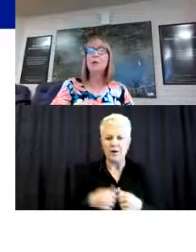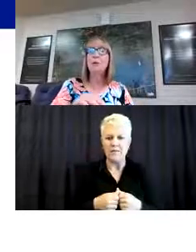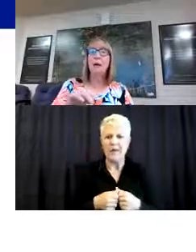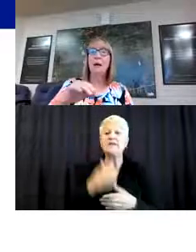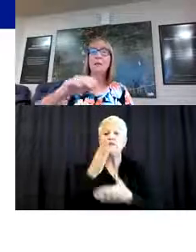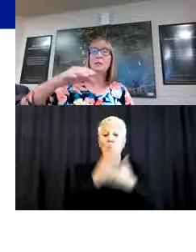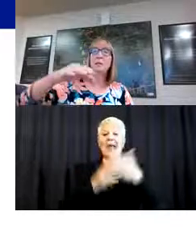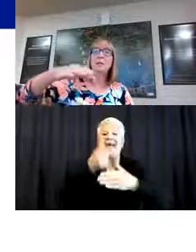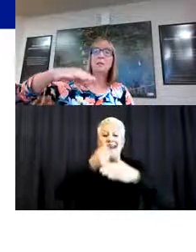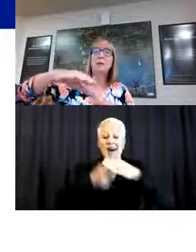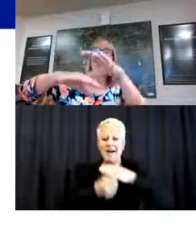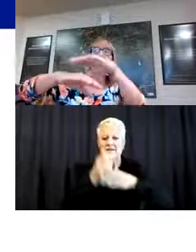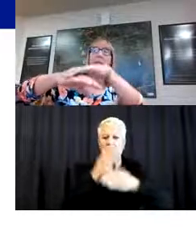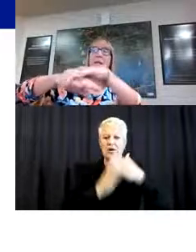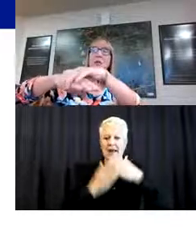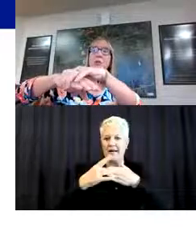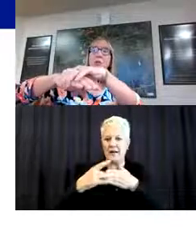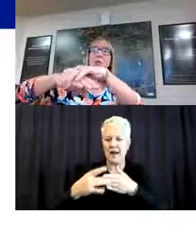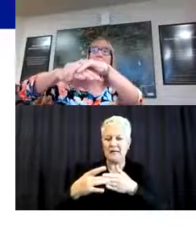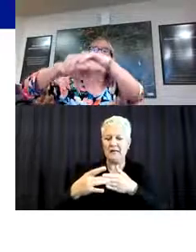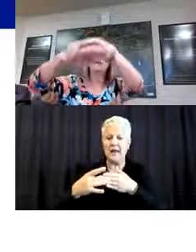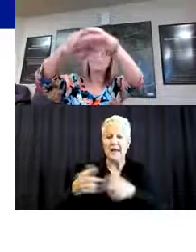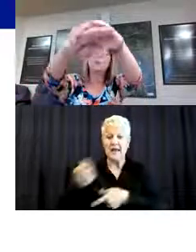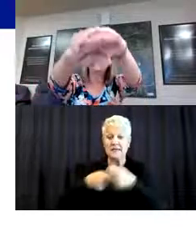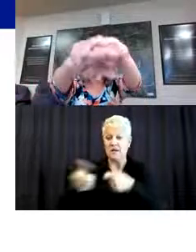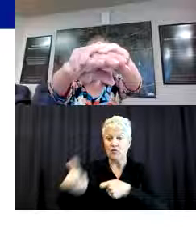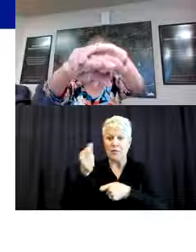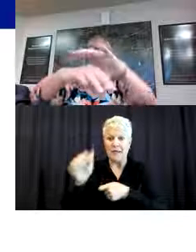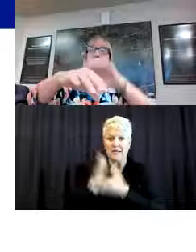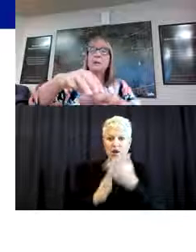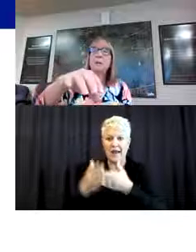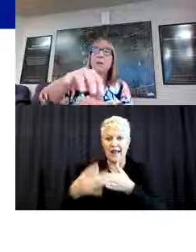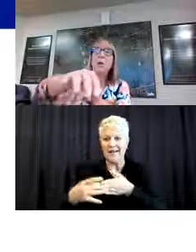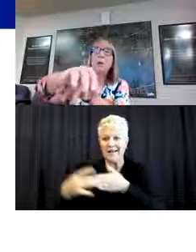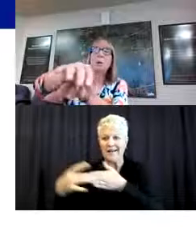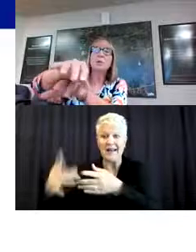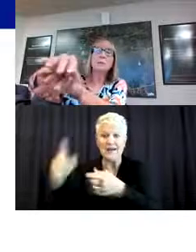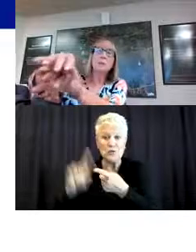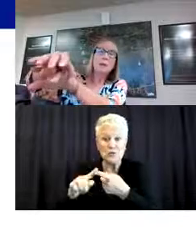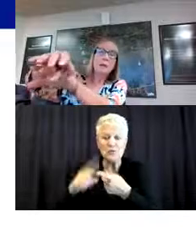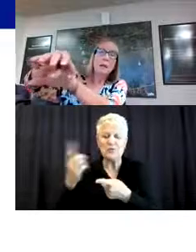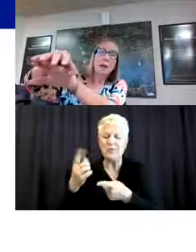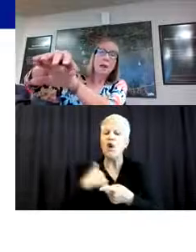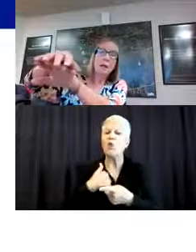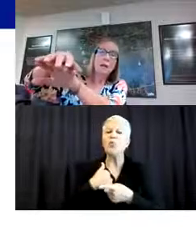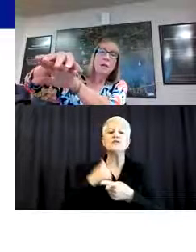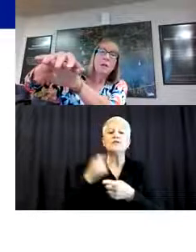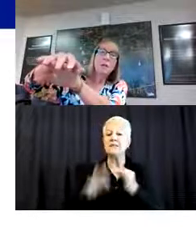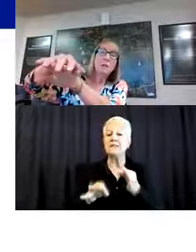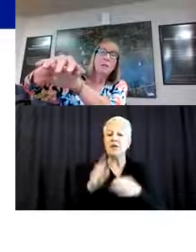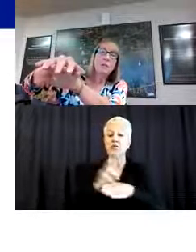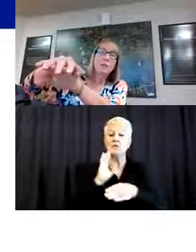hand underhand guidance, where instead of taking a child's hand and guiding it towards something, we are simply taking our